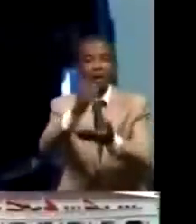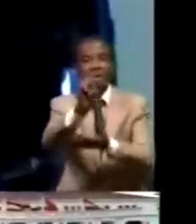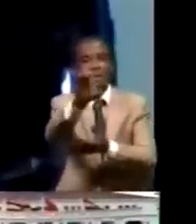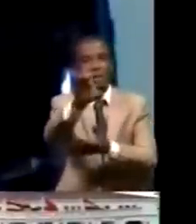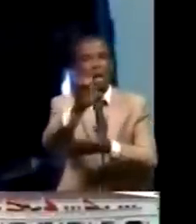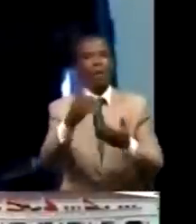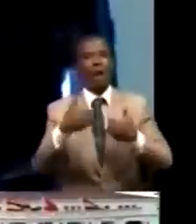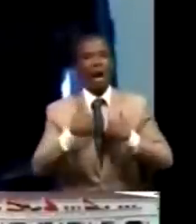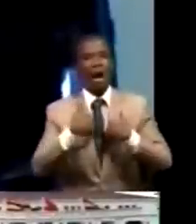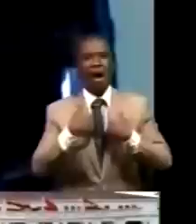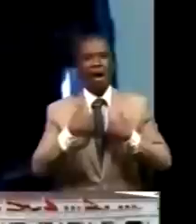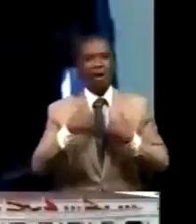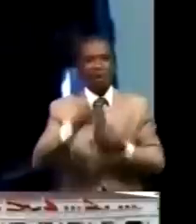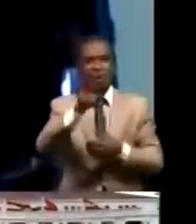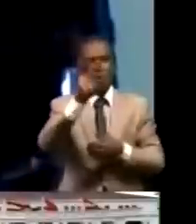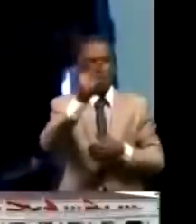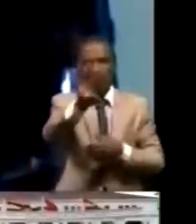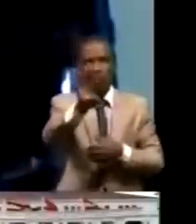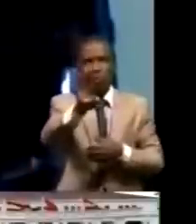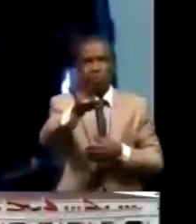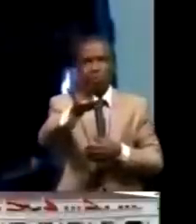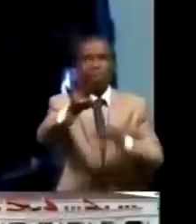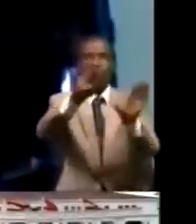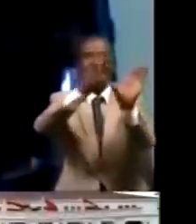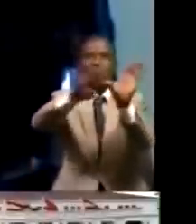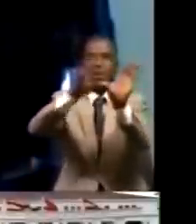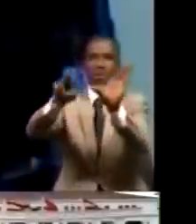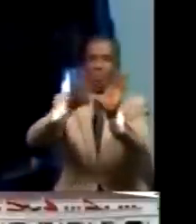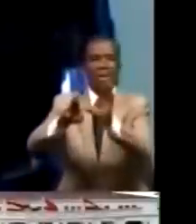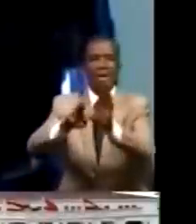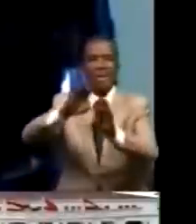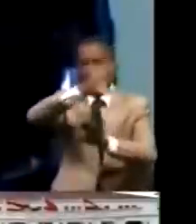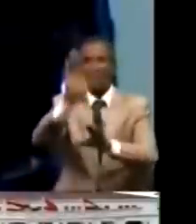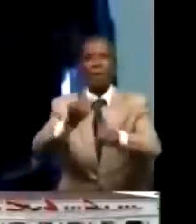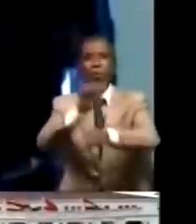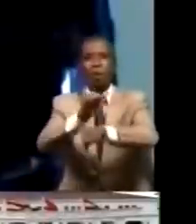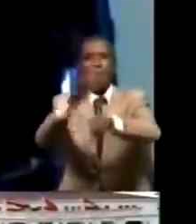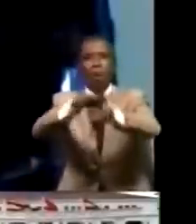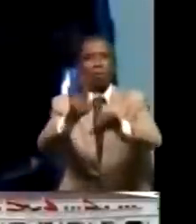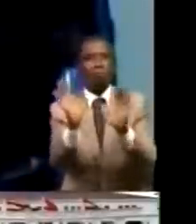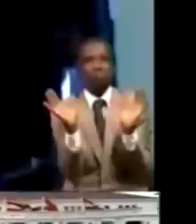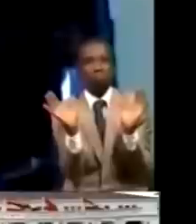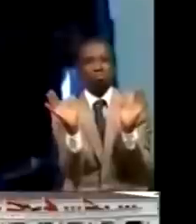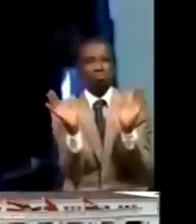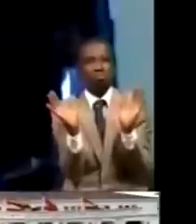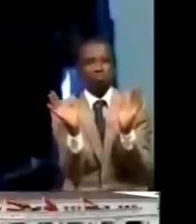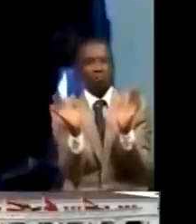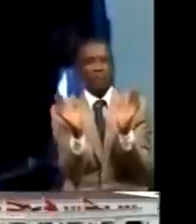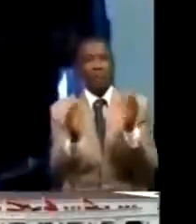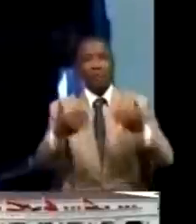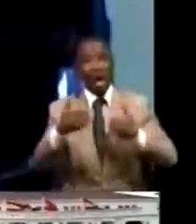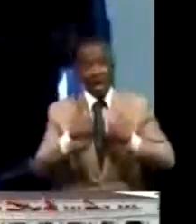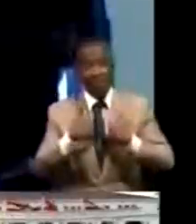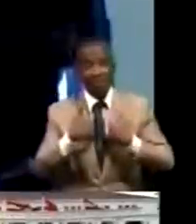had 4 regions that had not been dealt with. We also had a situation where